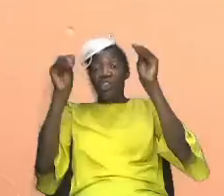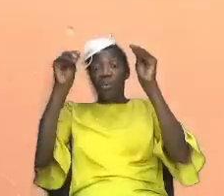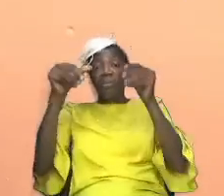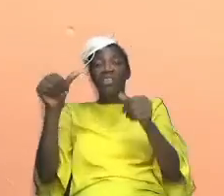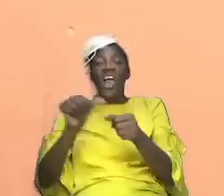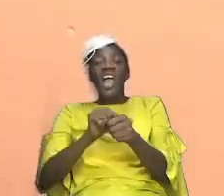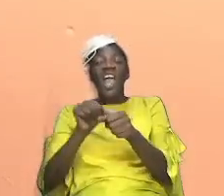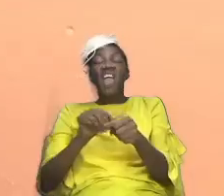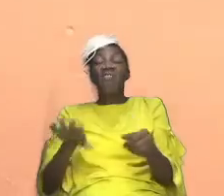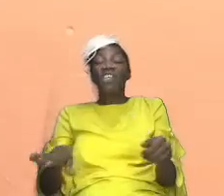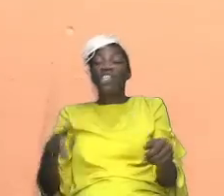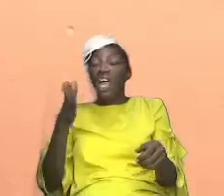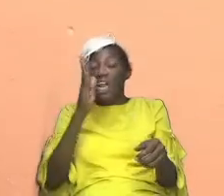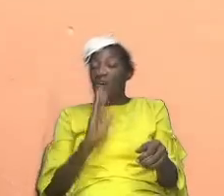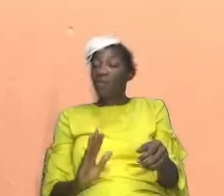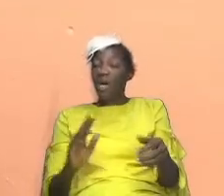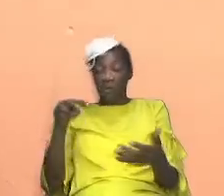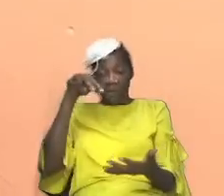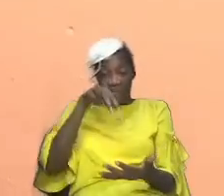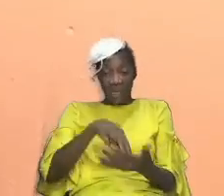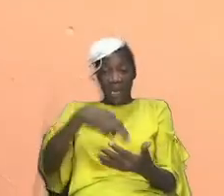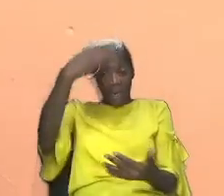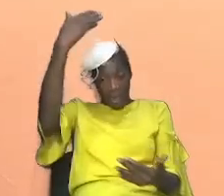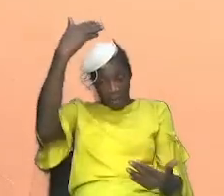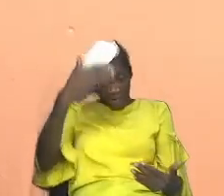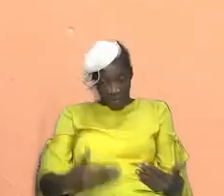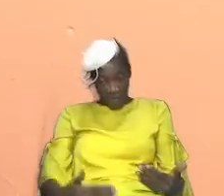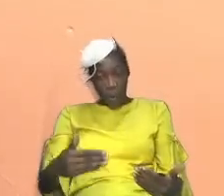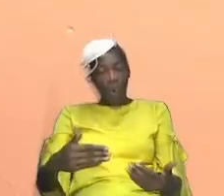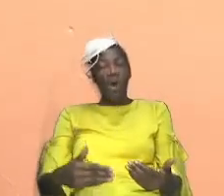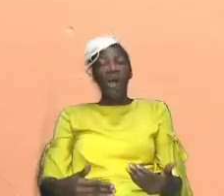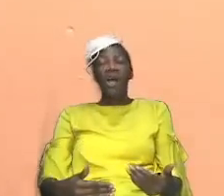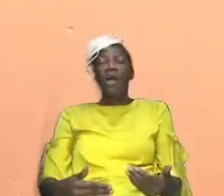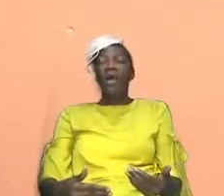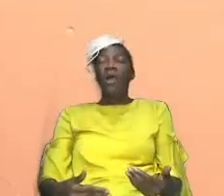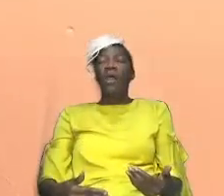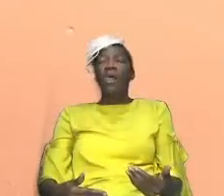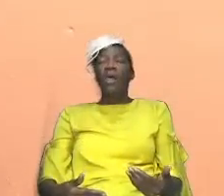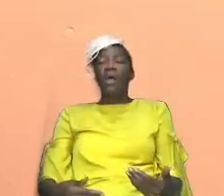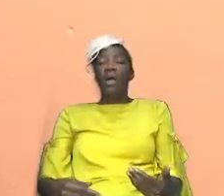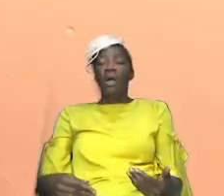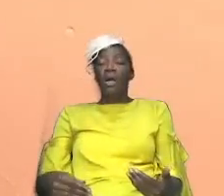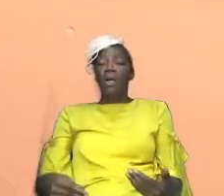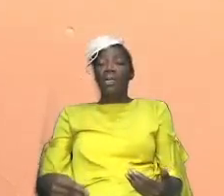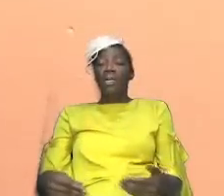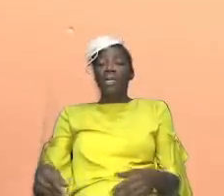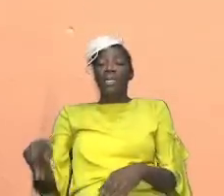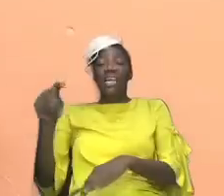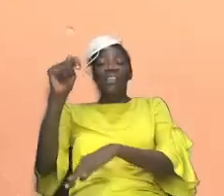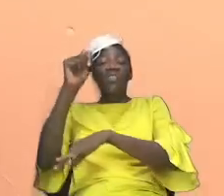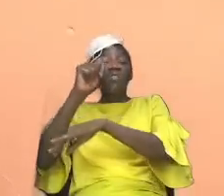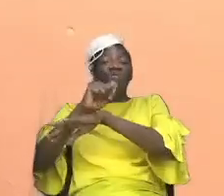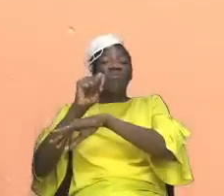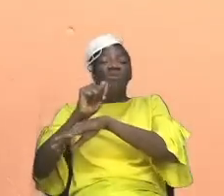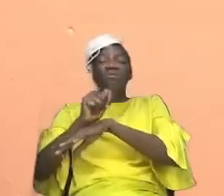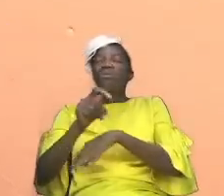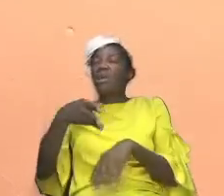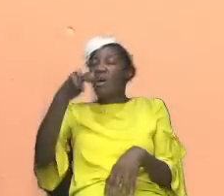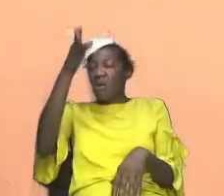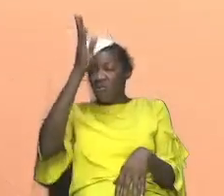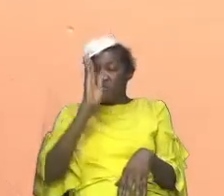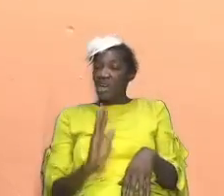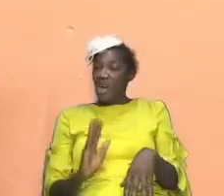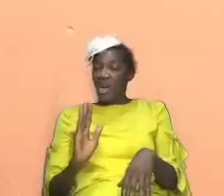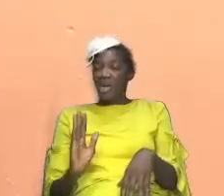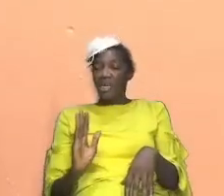going to stand before the throne, and he is going to make all things bare, and he is going to expose what is to be exposed.